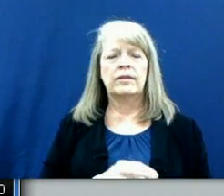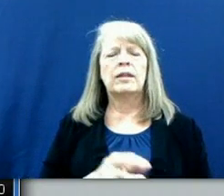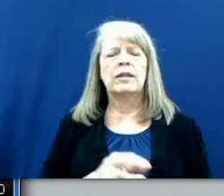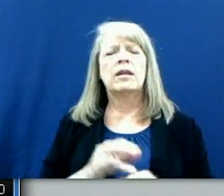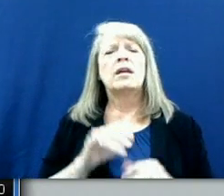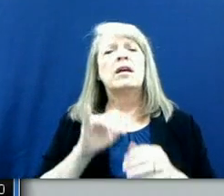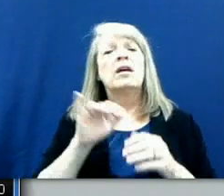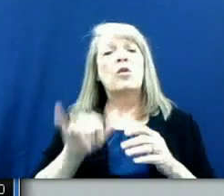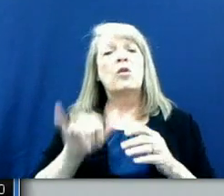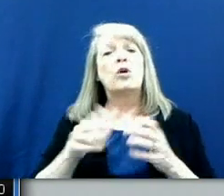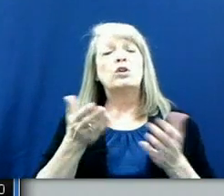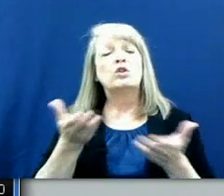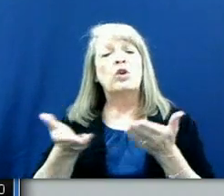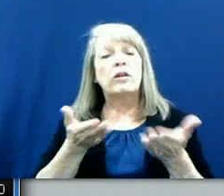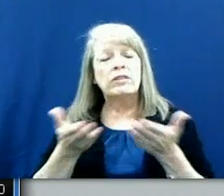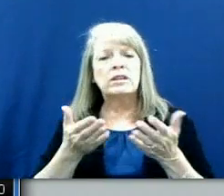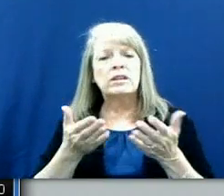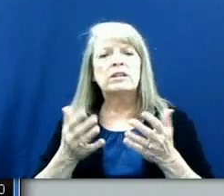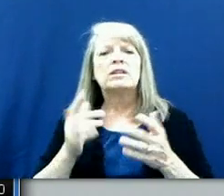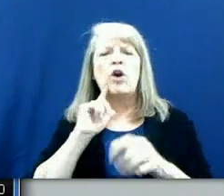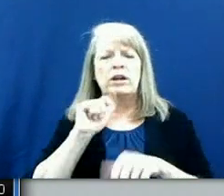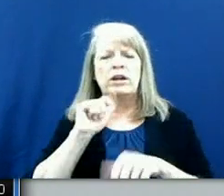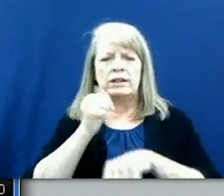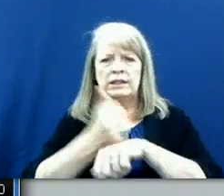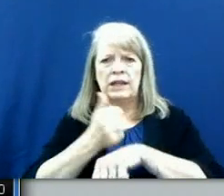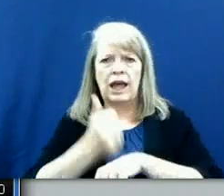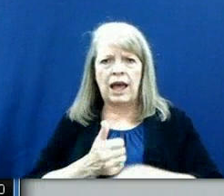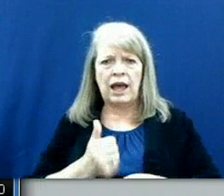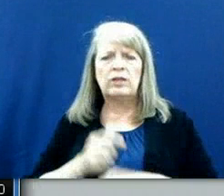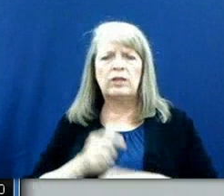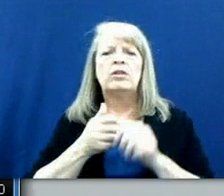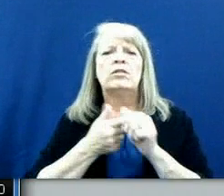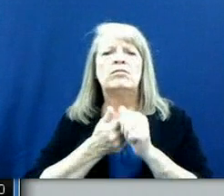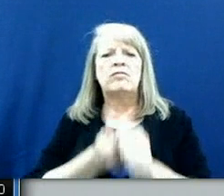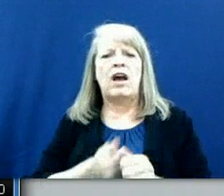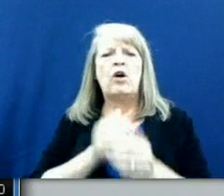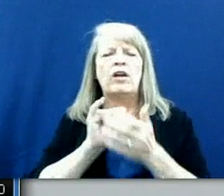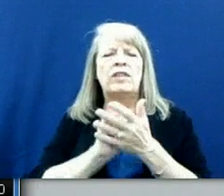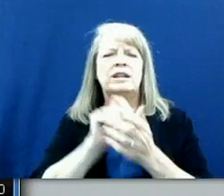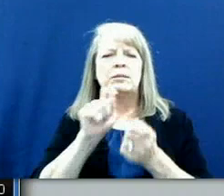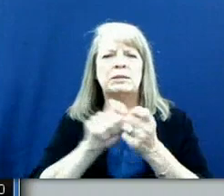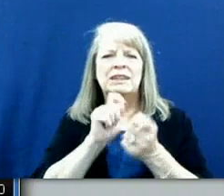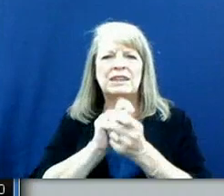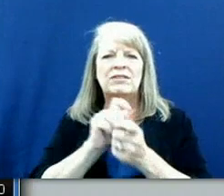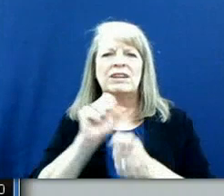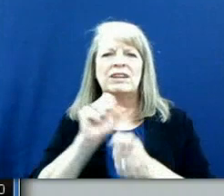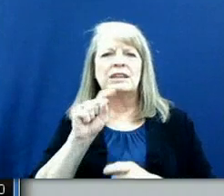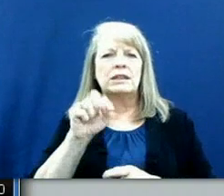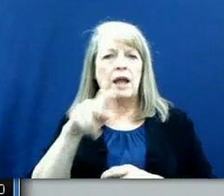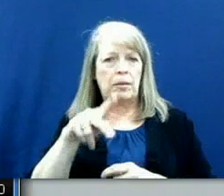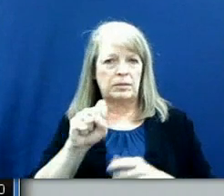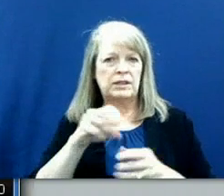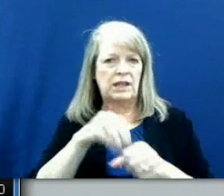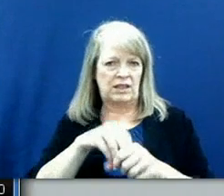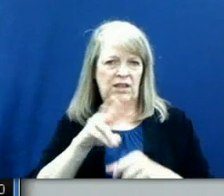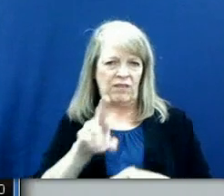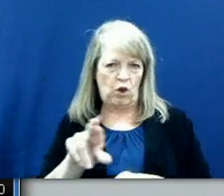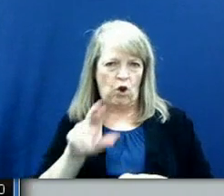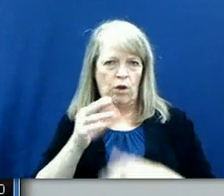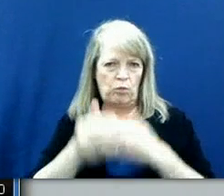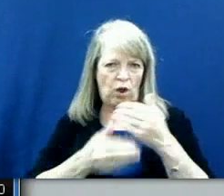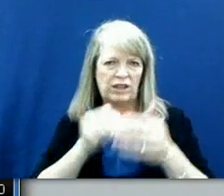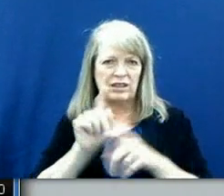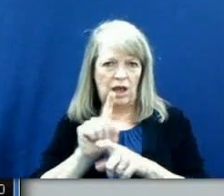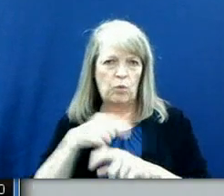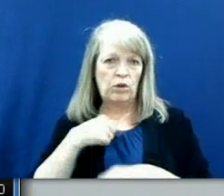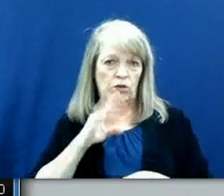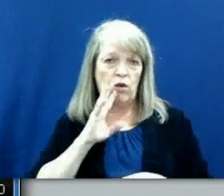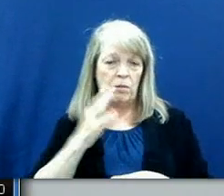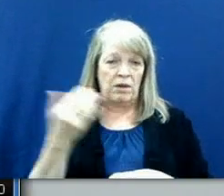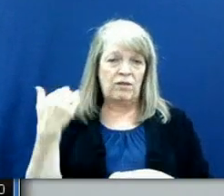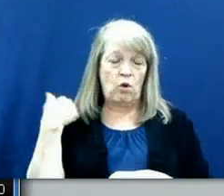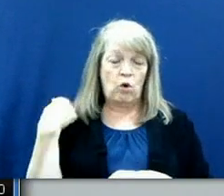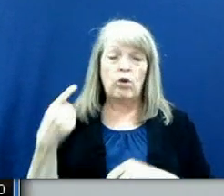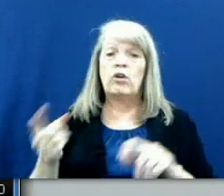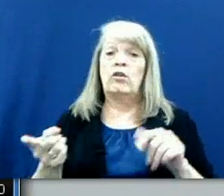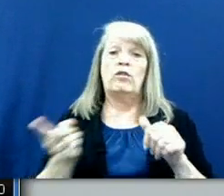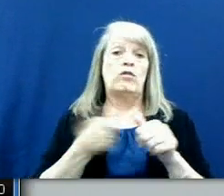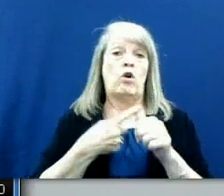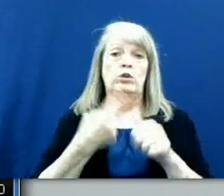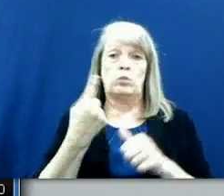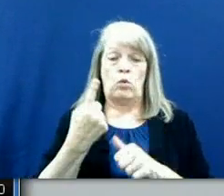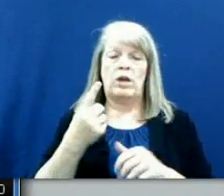The services are mapped to a specific step in the VR process we discussed earlier, starting with evaluation.